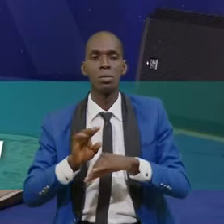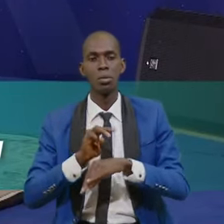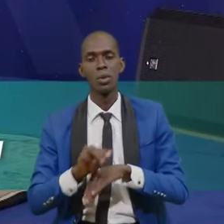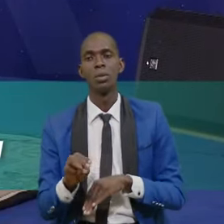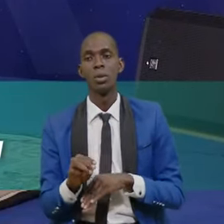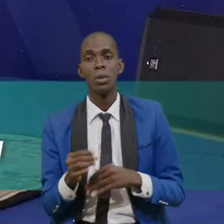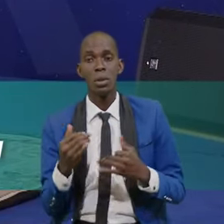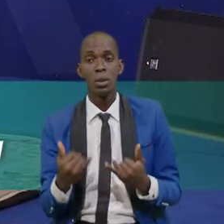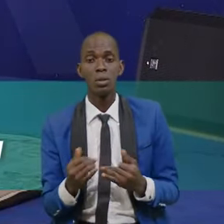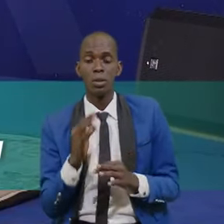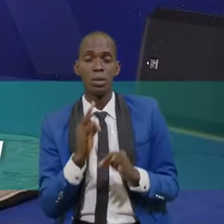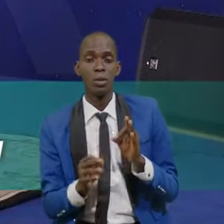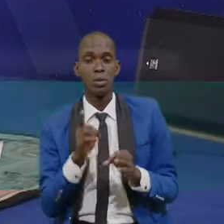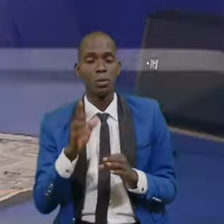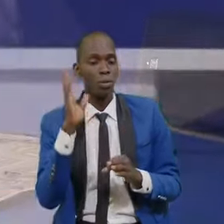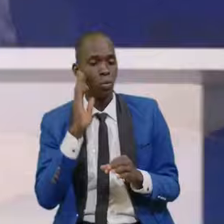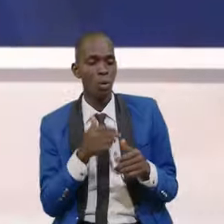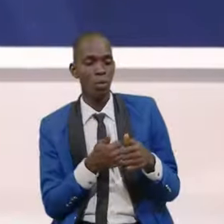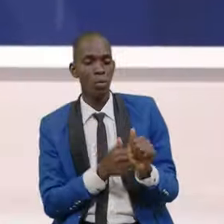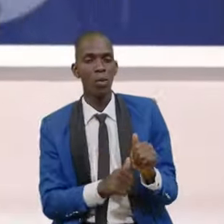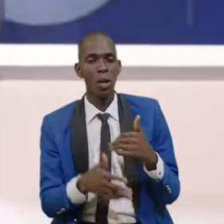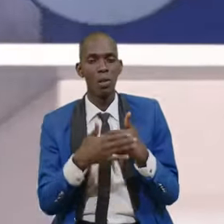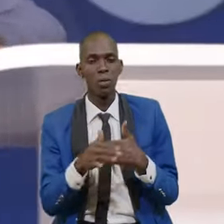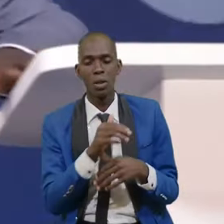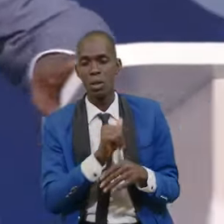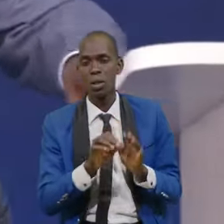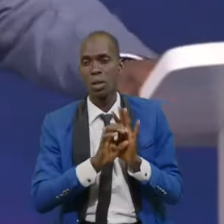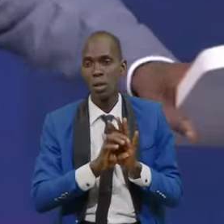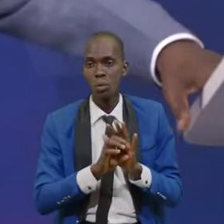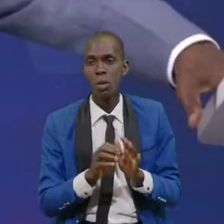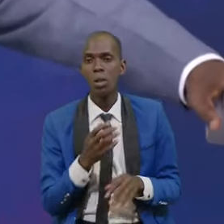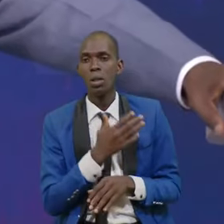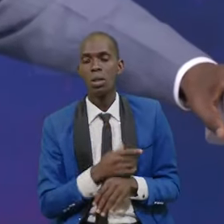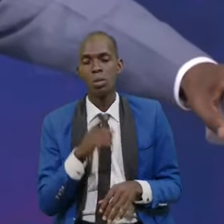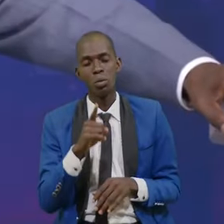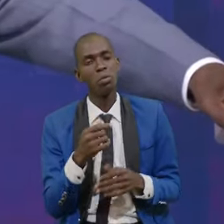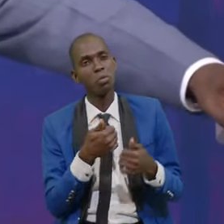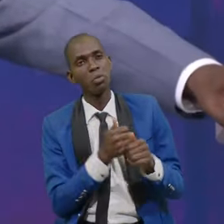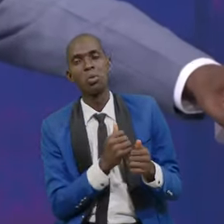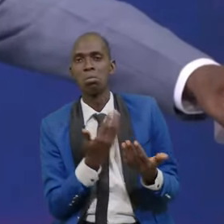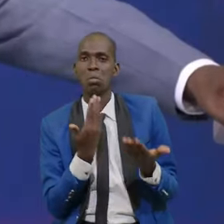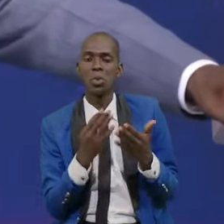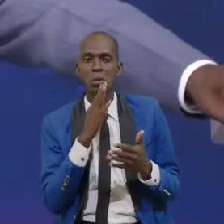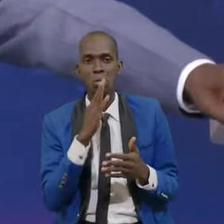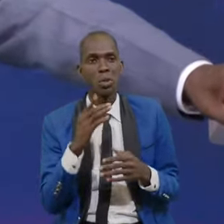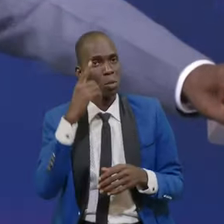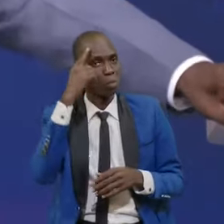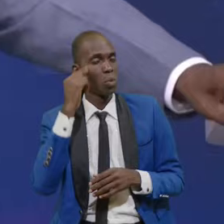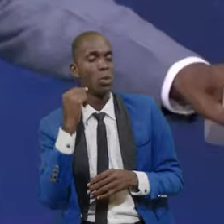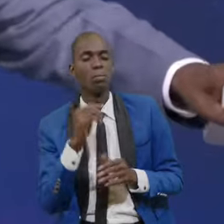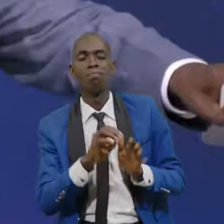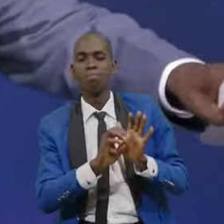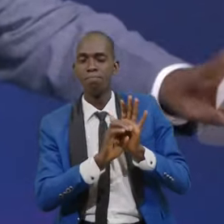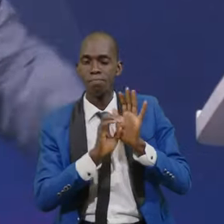if you're going to follow after a pattern, and you pick Moses, excellent, not the more excellent